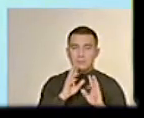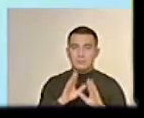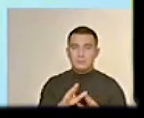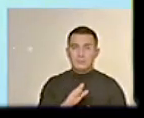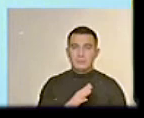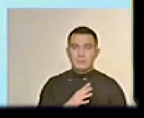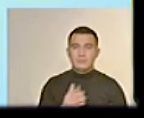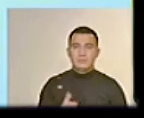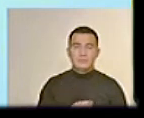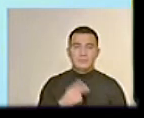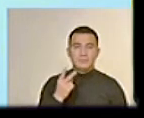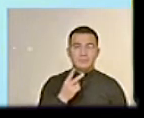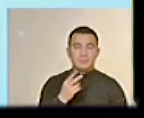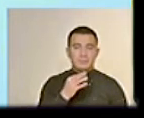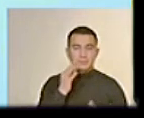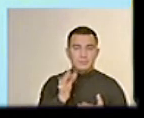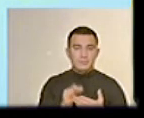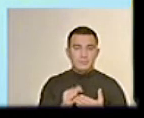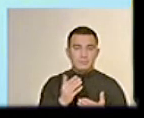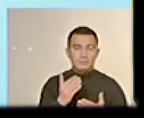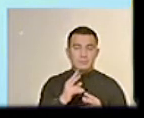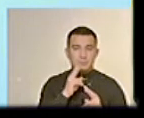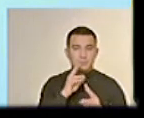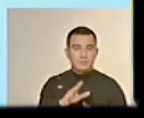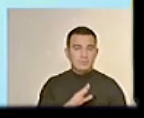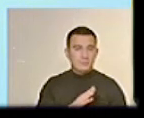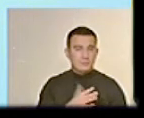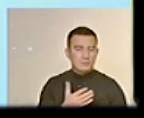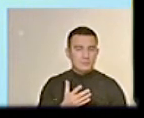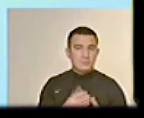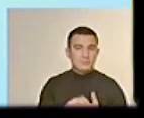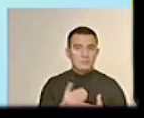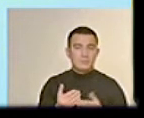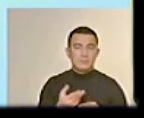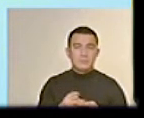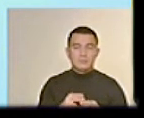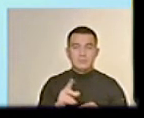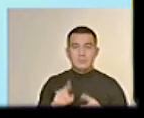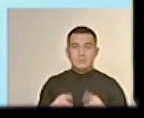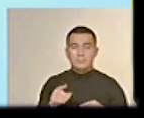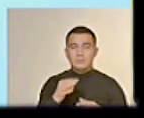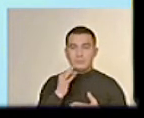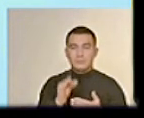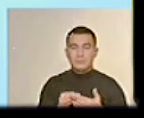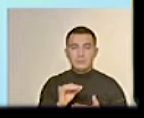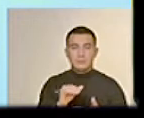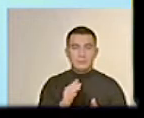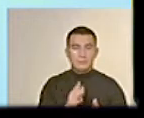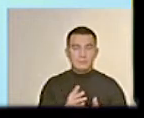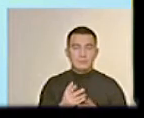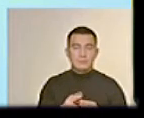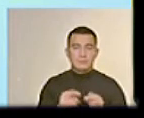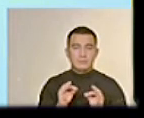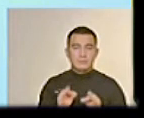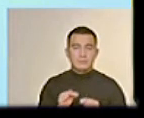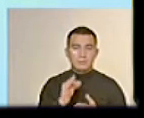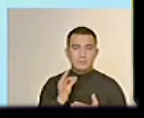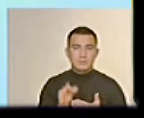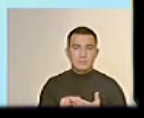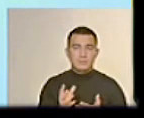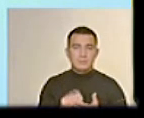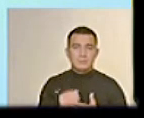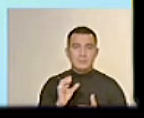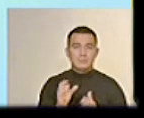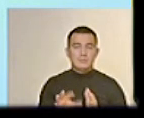Masalan, ikkinchi javob ko'rsatilmagan. Lekin bu yerdagi ma'lum bir javoblar borligi uchun biz to'g'ri javob deb C ni